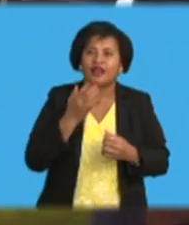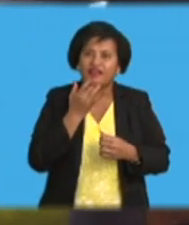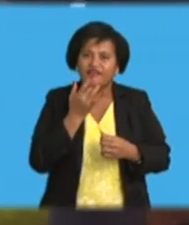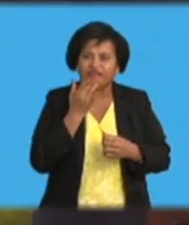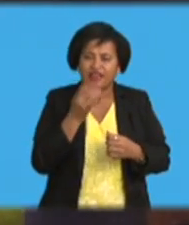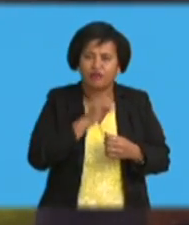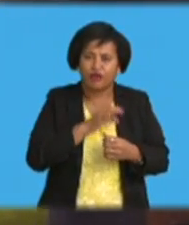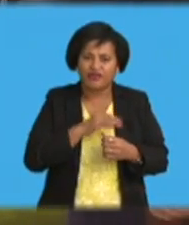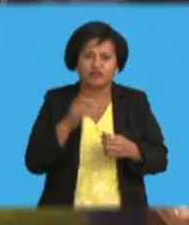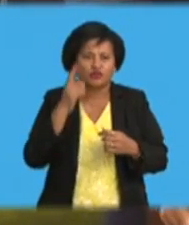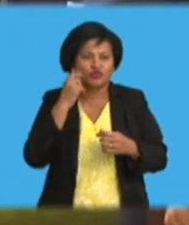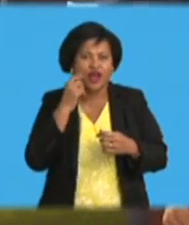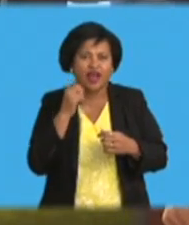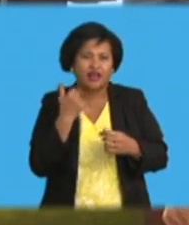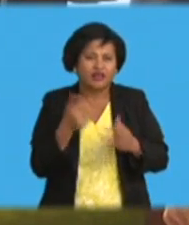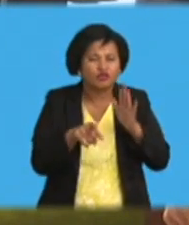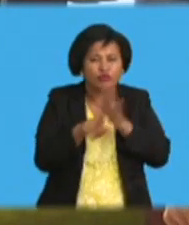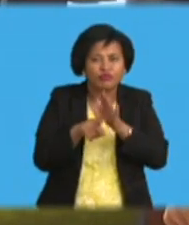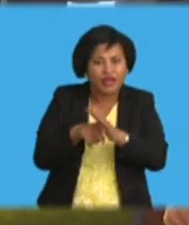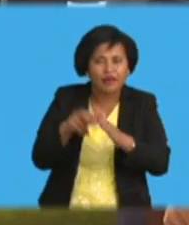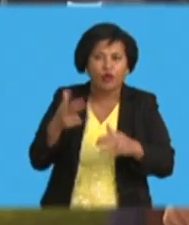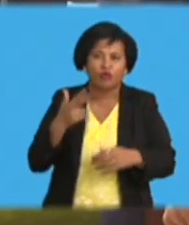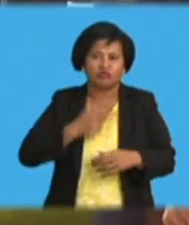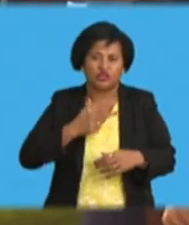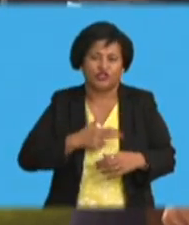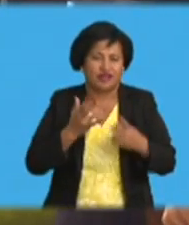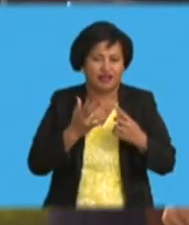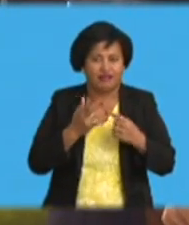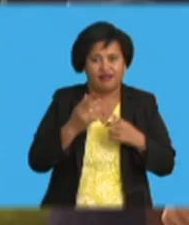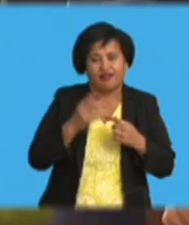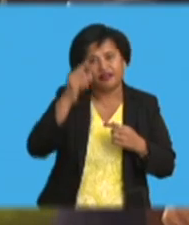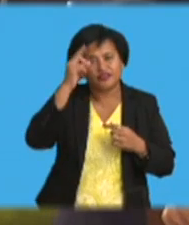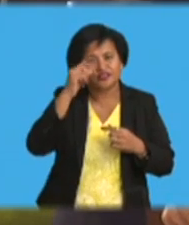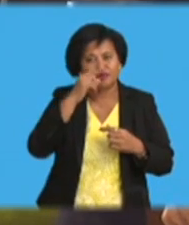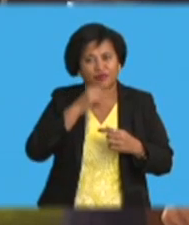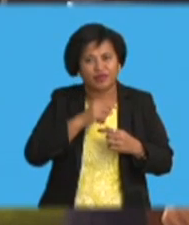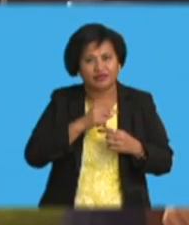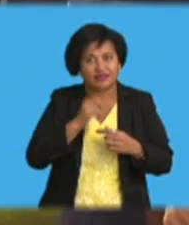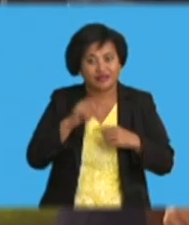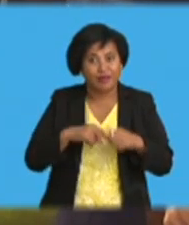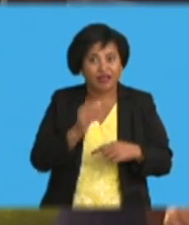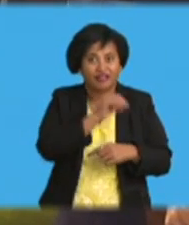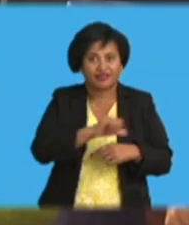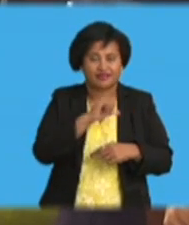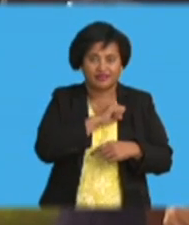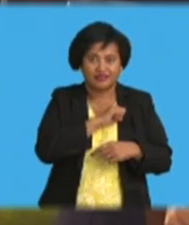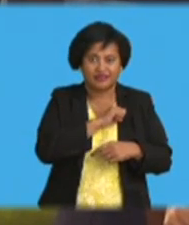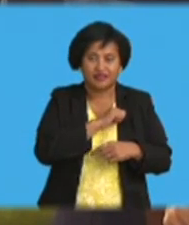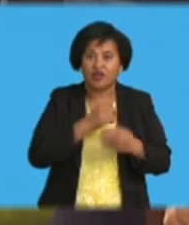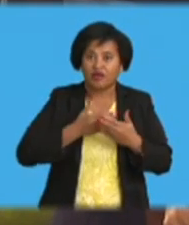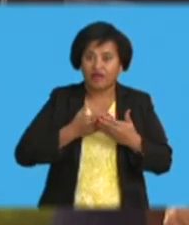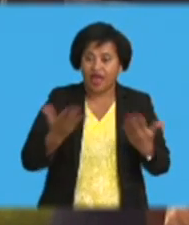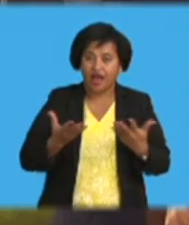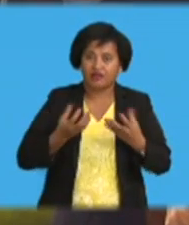fellow Fijians. Really, this issue is far bigger than social media, Madam Speaker. It is about our attitude and our embrace of the